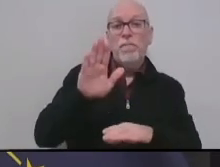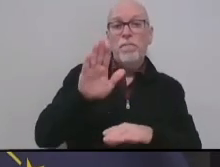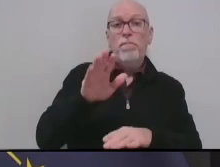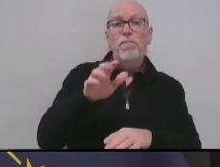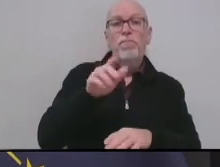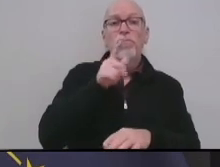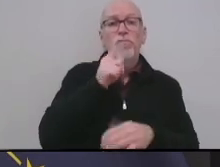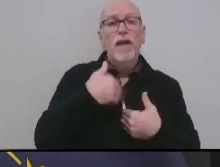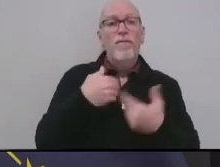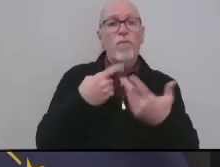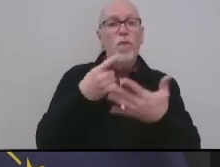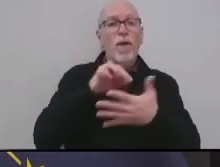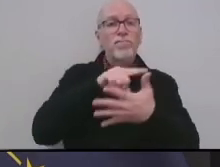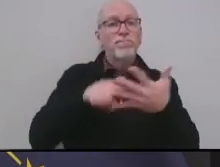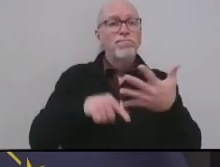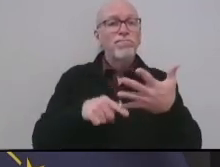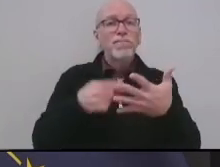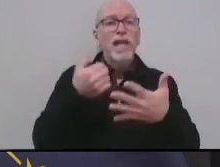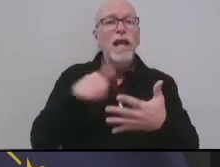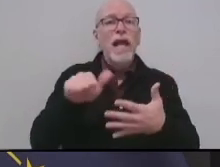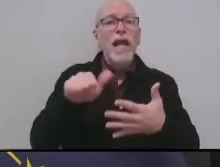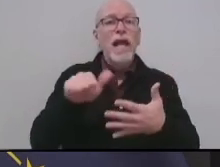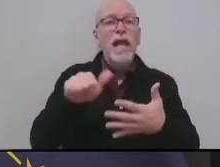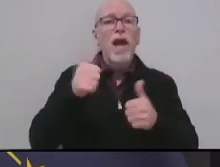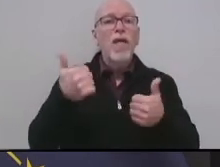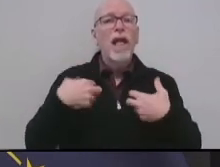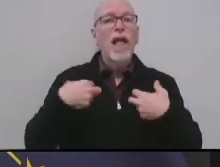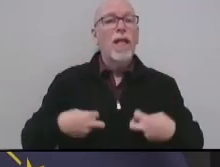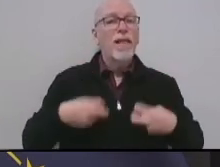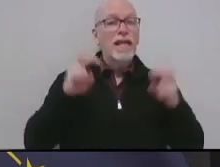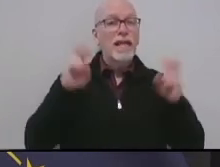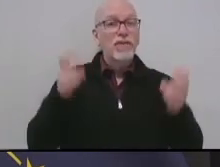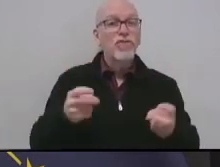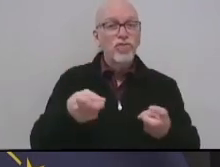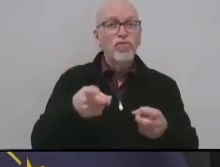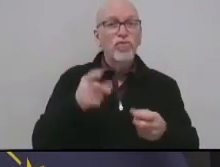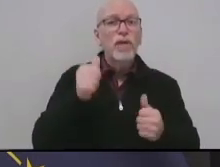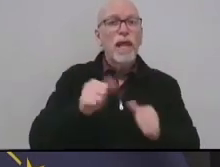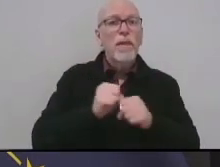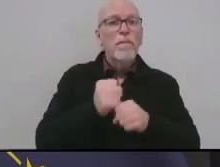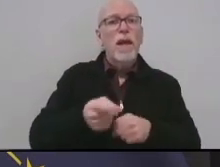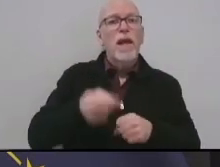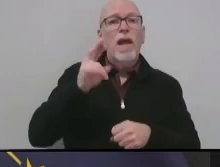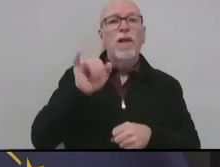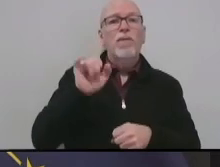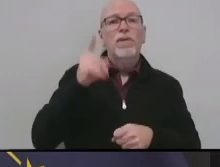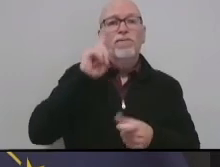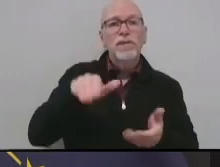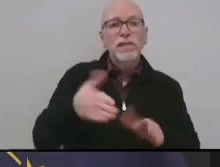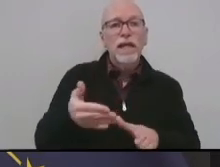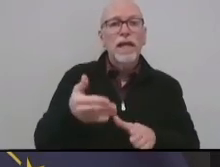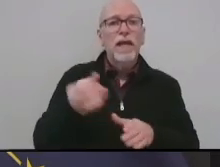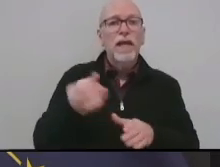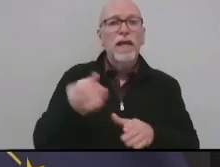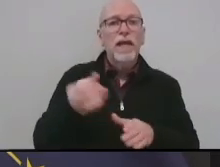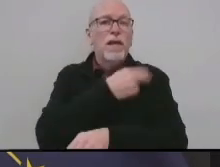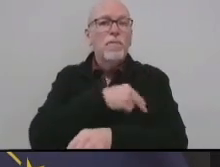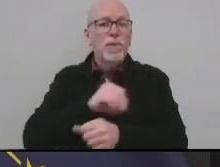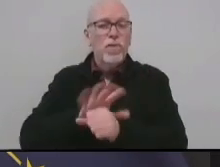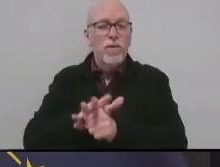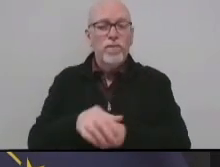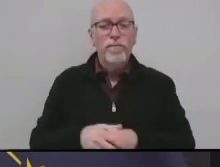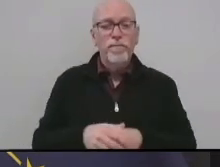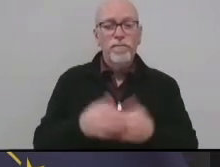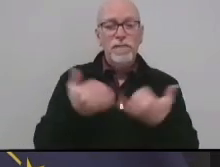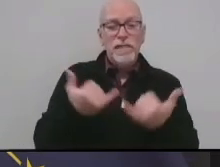comorbidities that put them at high risk for death and hospitalization from COVID-19. Starting this week, in partnership with